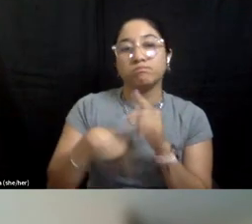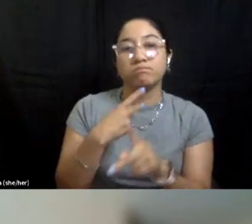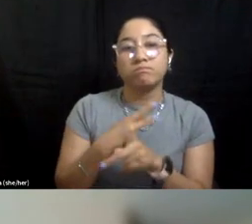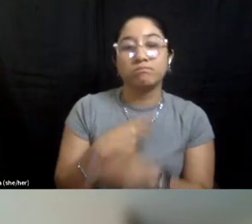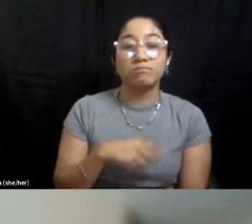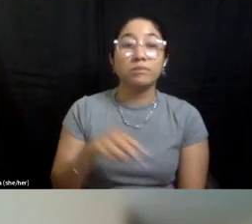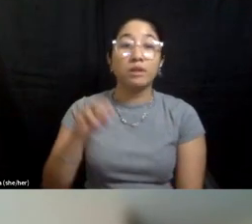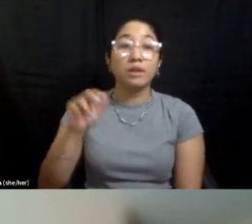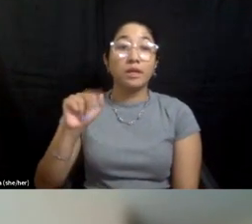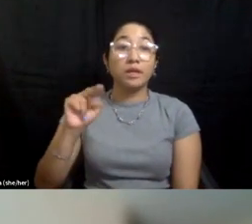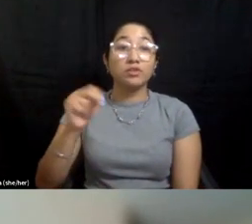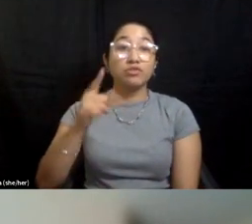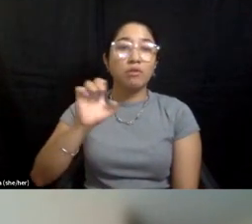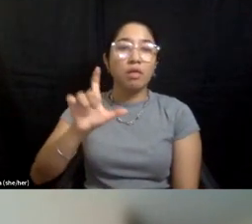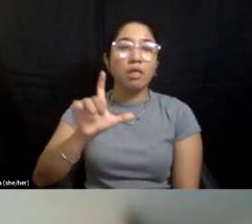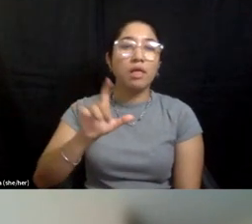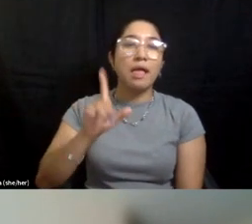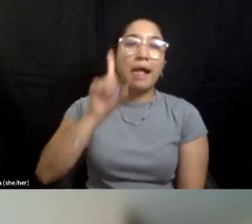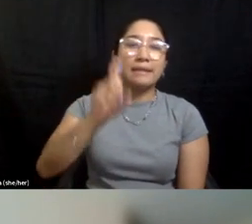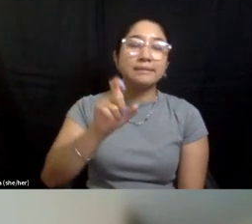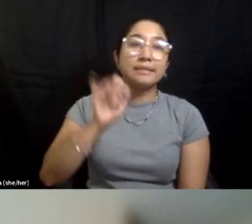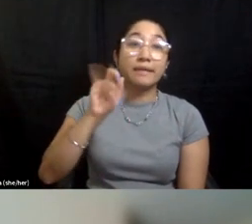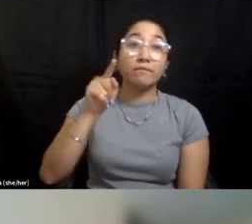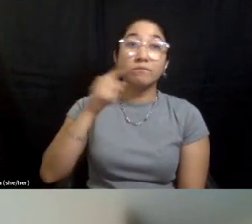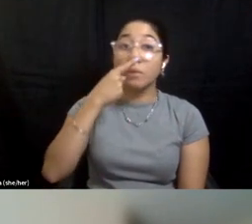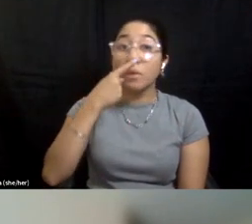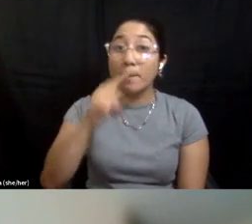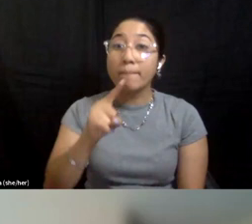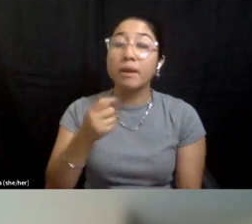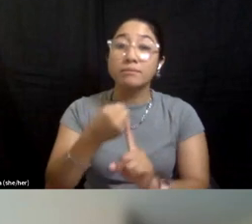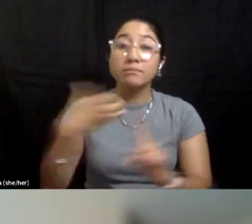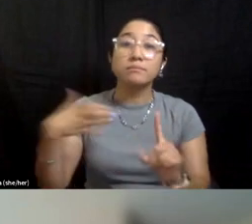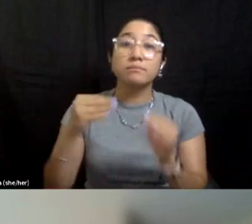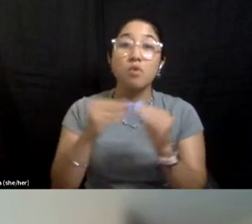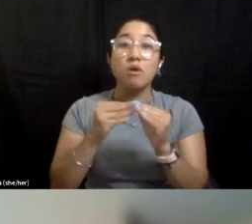in the chat. Could you talk more about the soul aesthetic fragmented musicals?